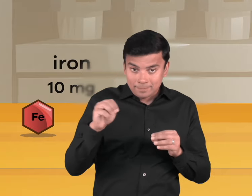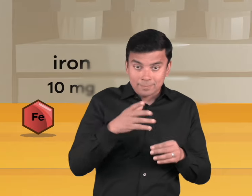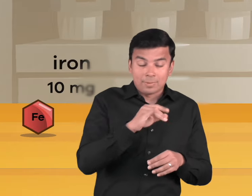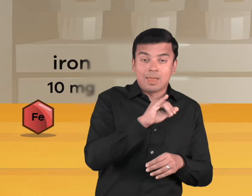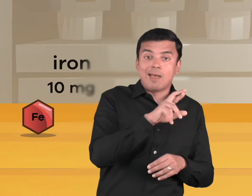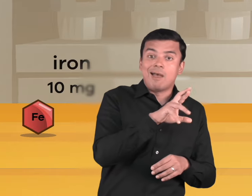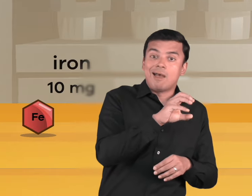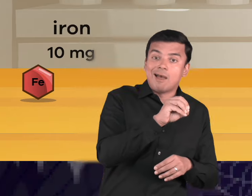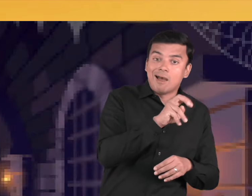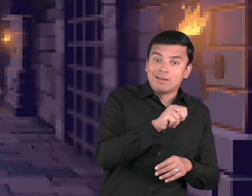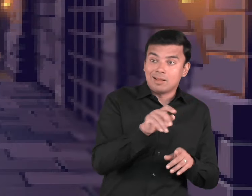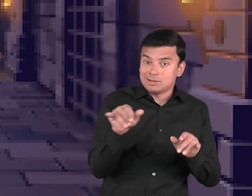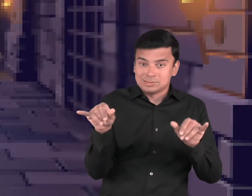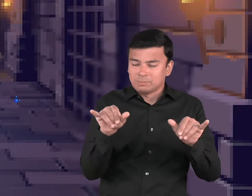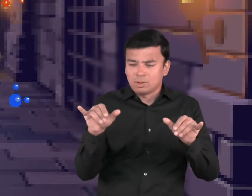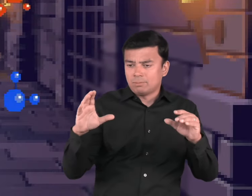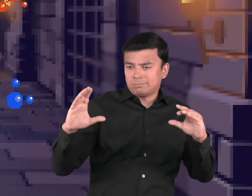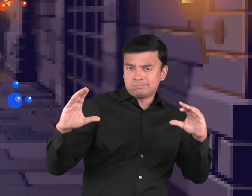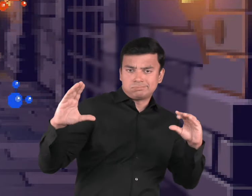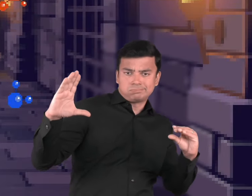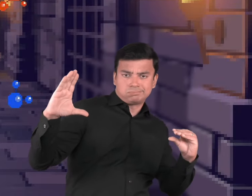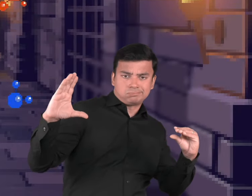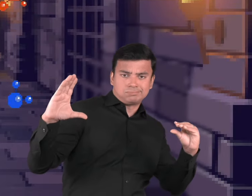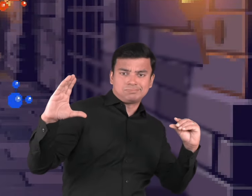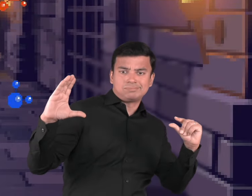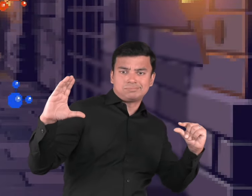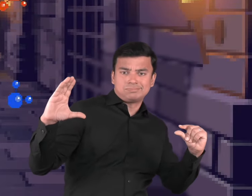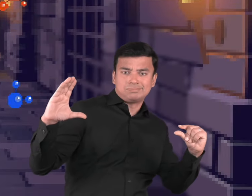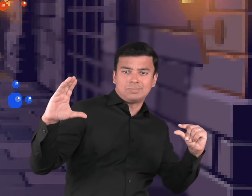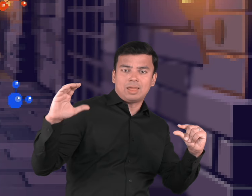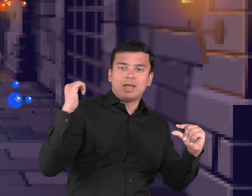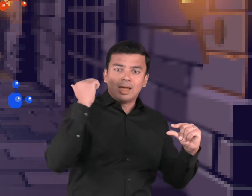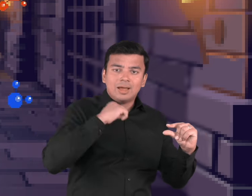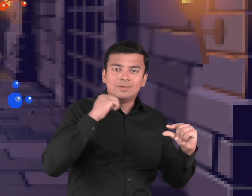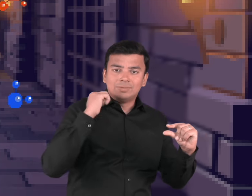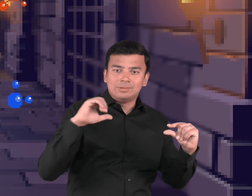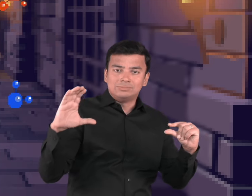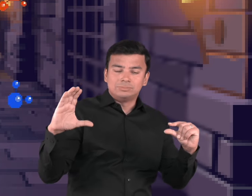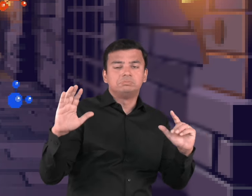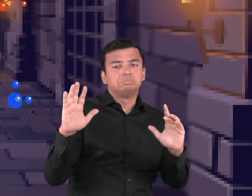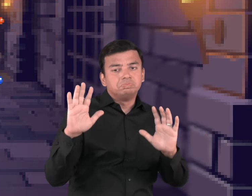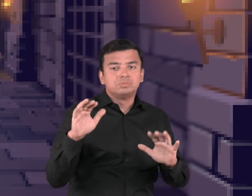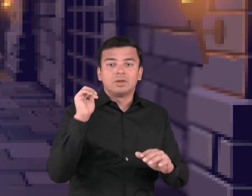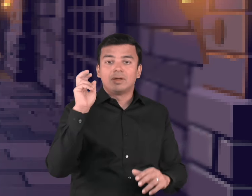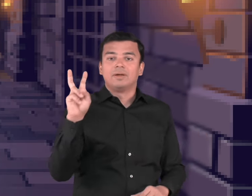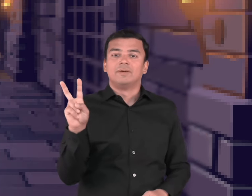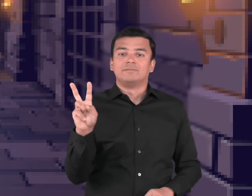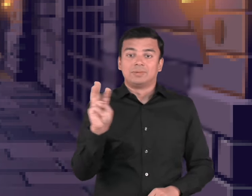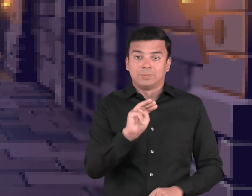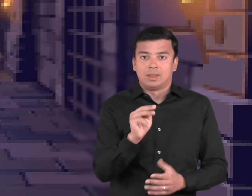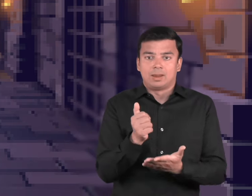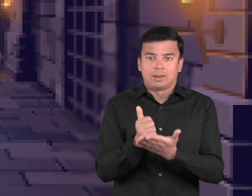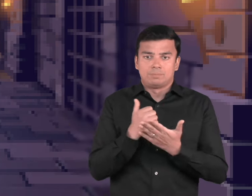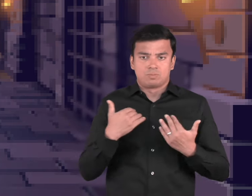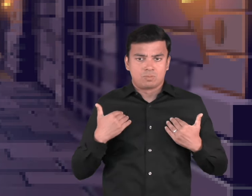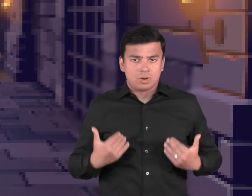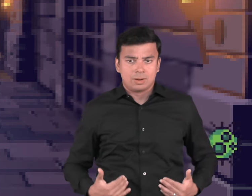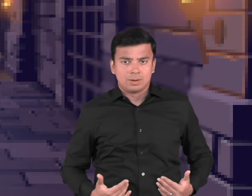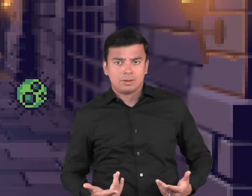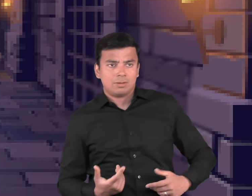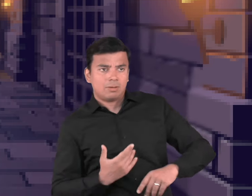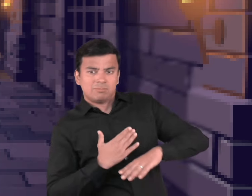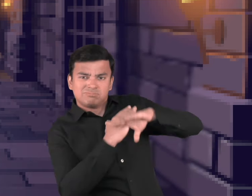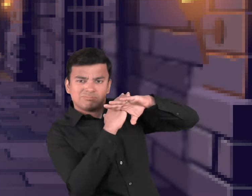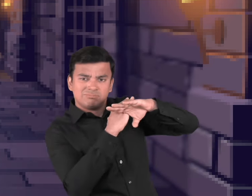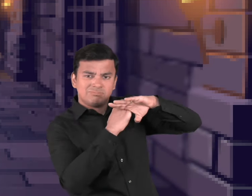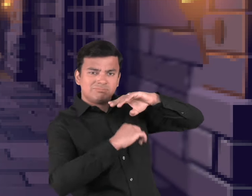each day all vitamins and minerals help support and boost your body's immune system